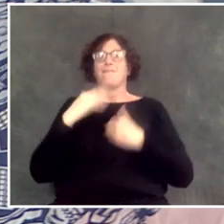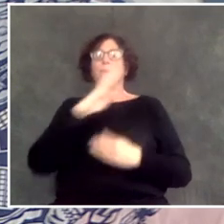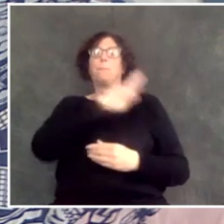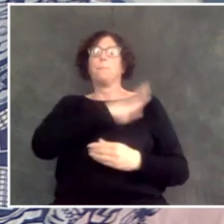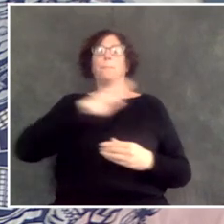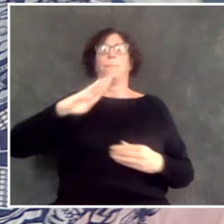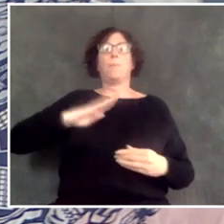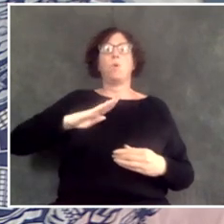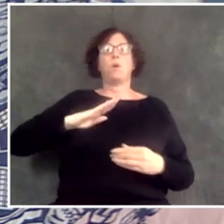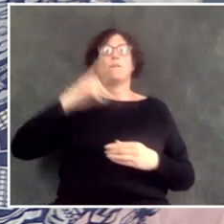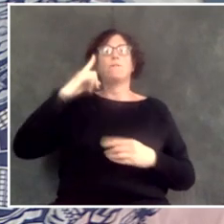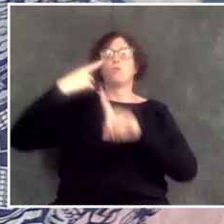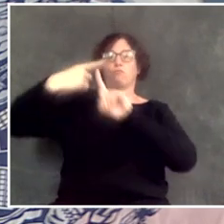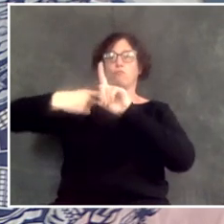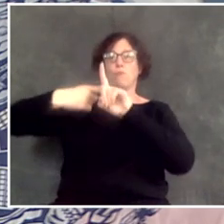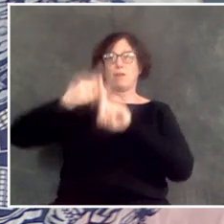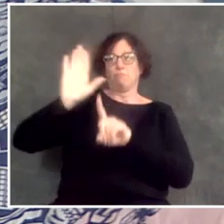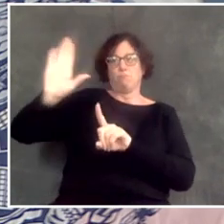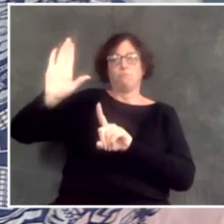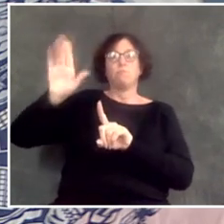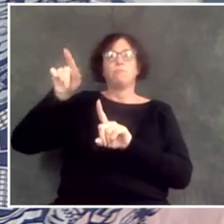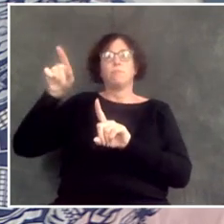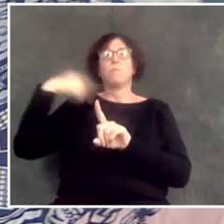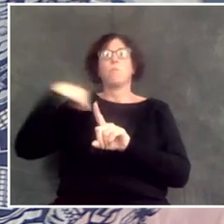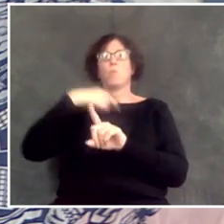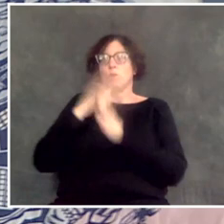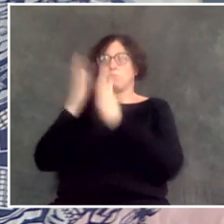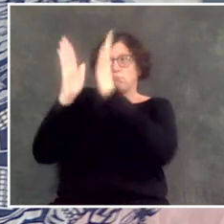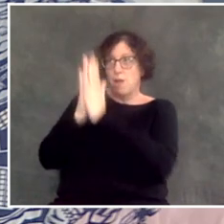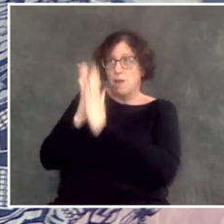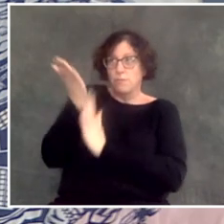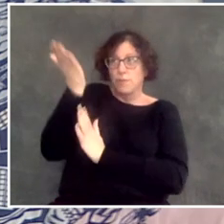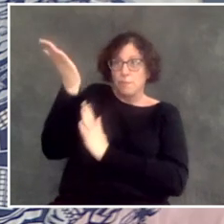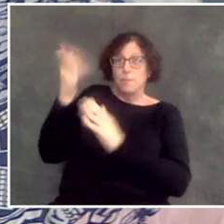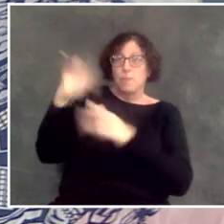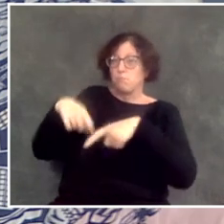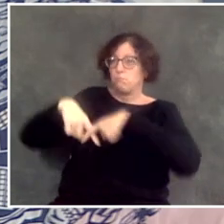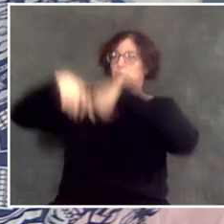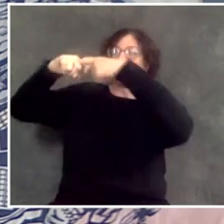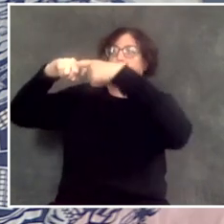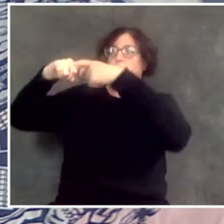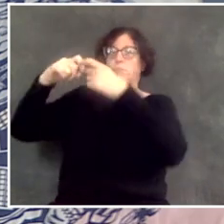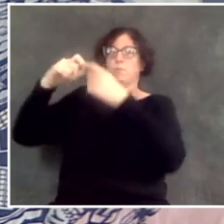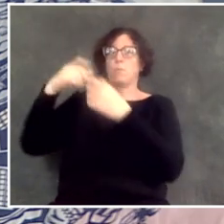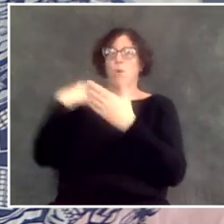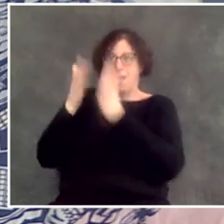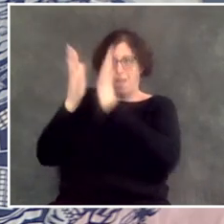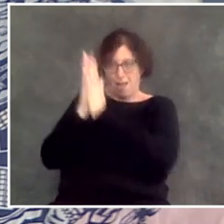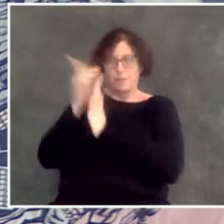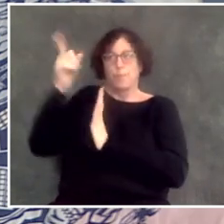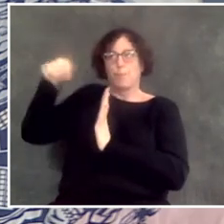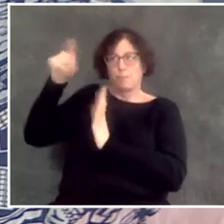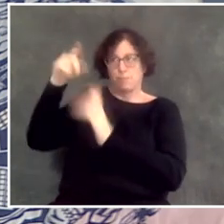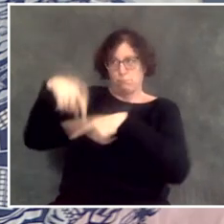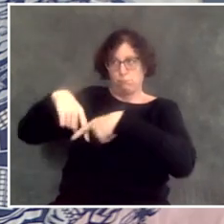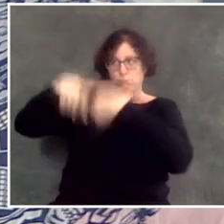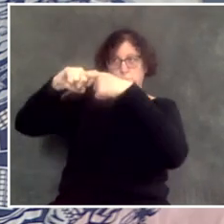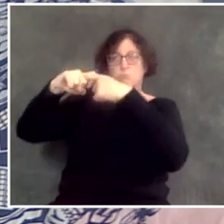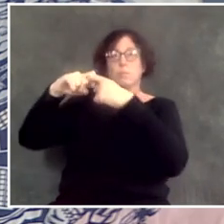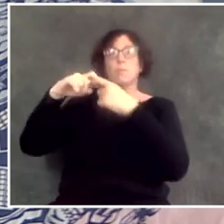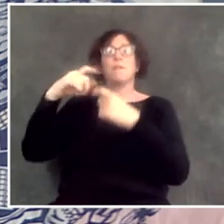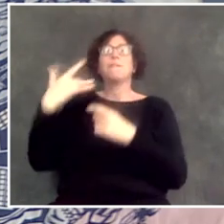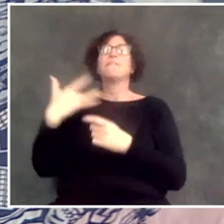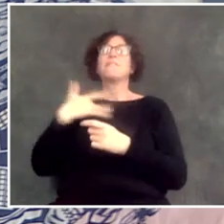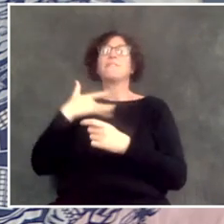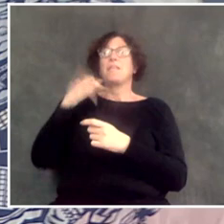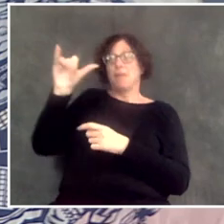The fact is, you know, that would create a de facto rent freeze. I think that's the right thing to do. But unless the state suspends by